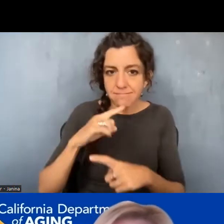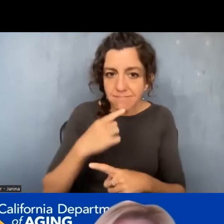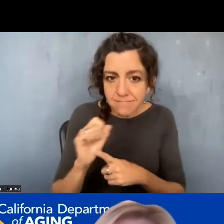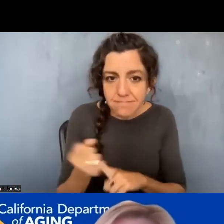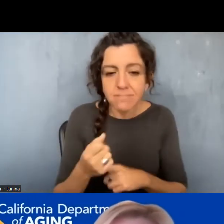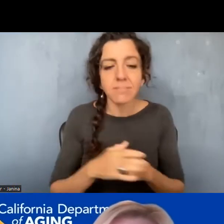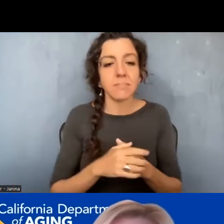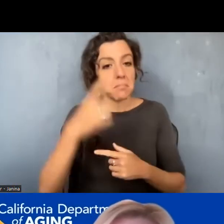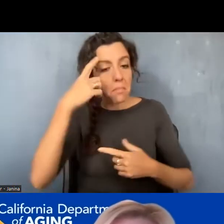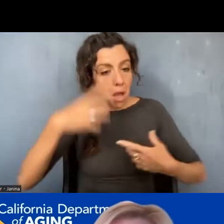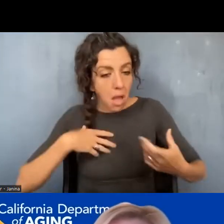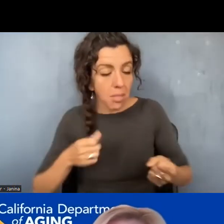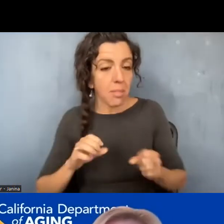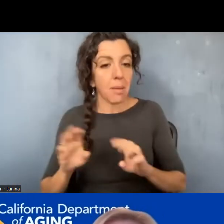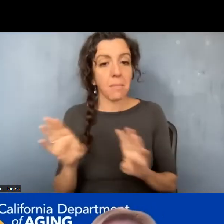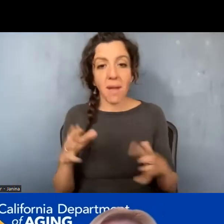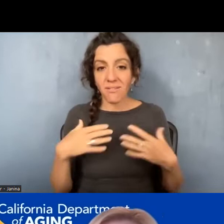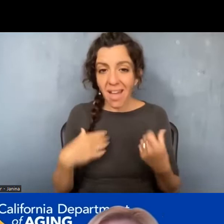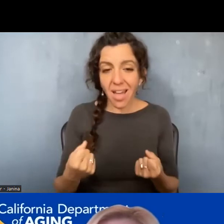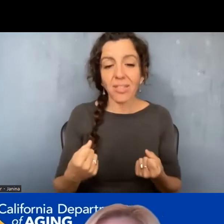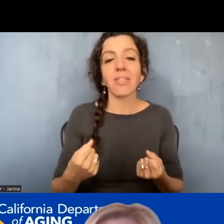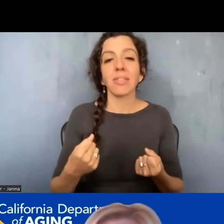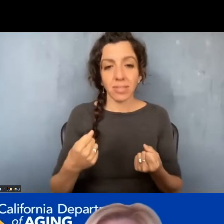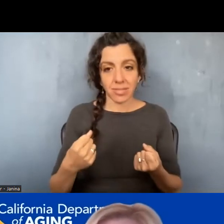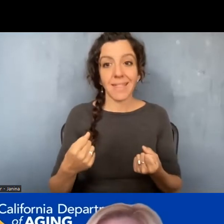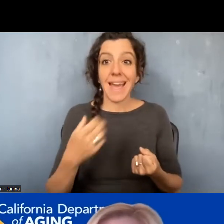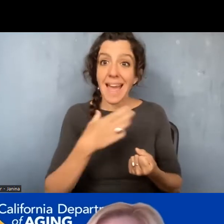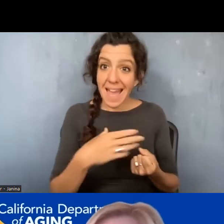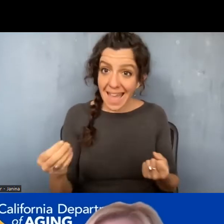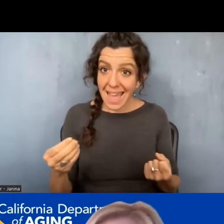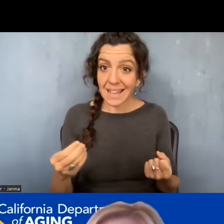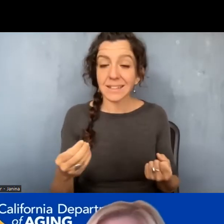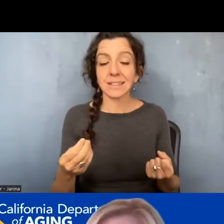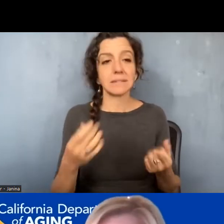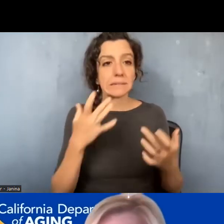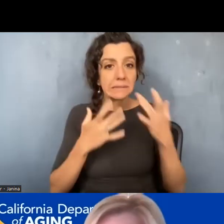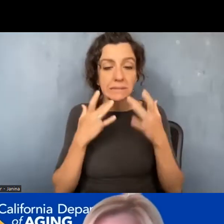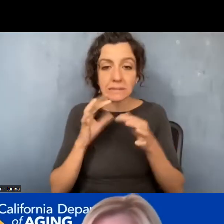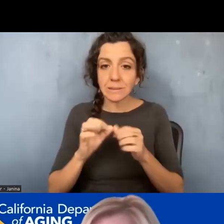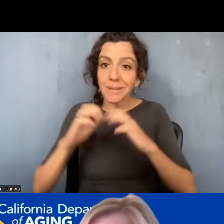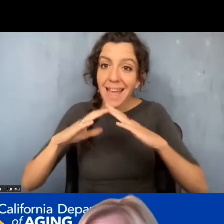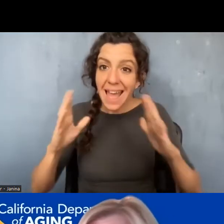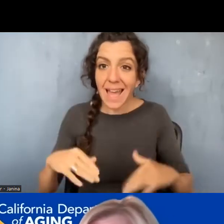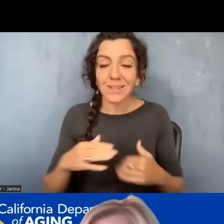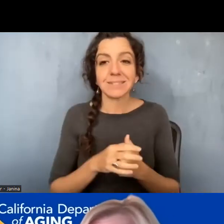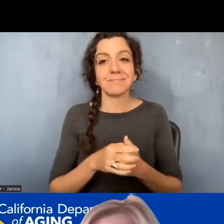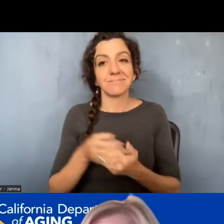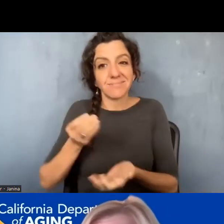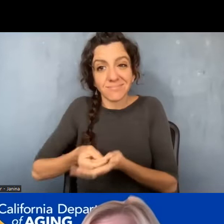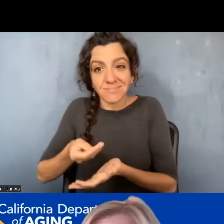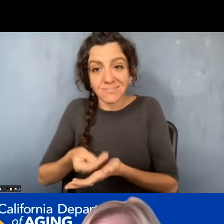and behavioral health issues and challenges, certainly more housing and financial limitations